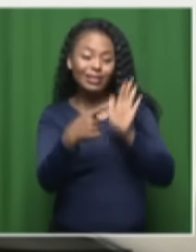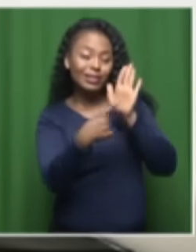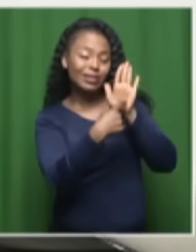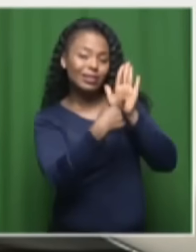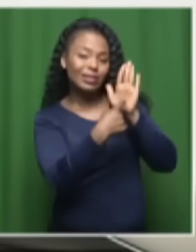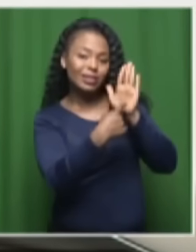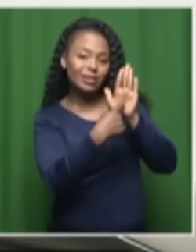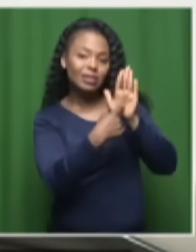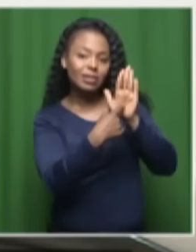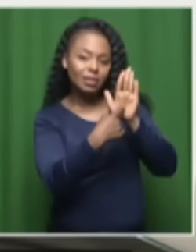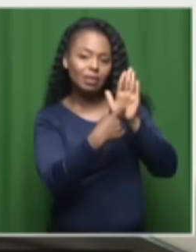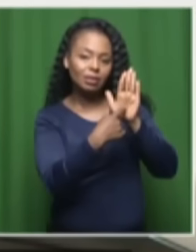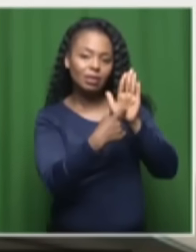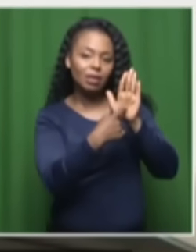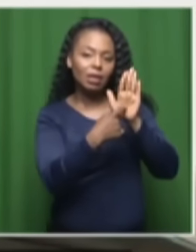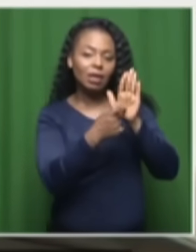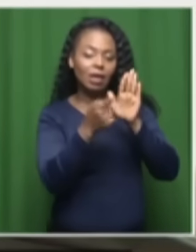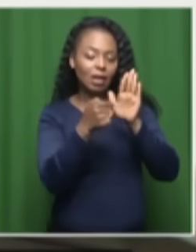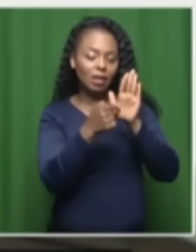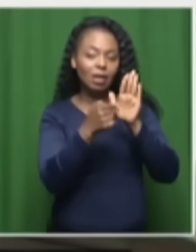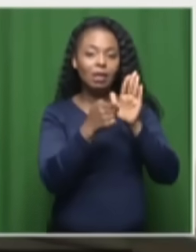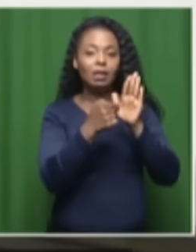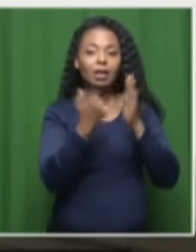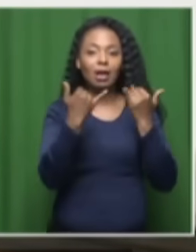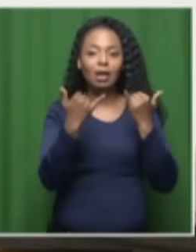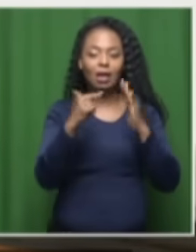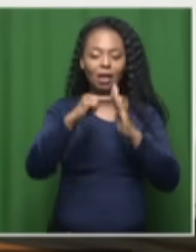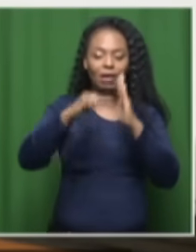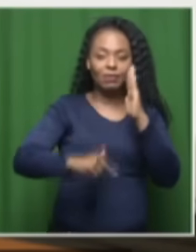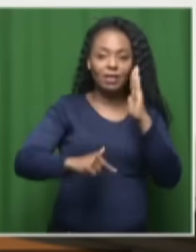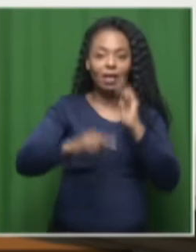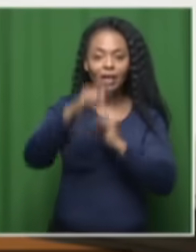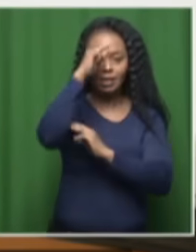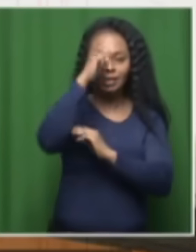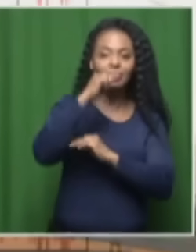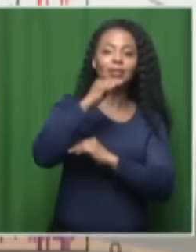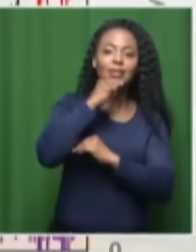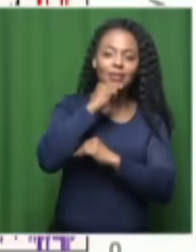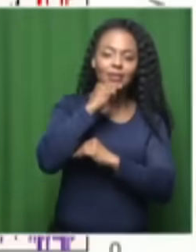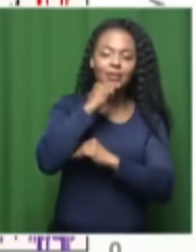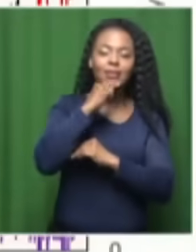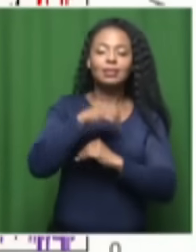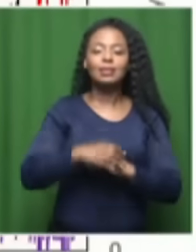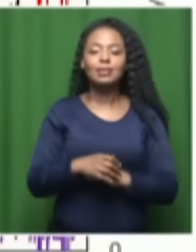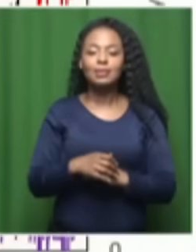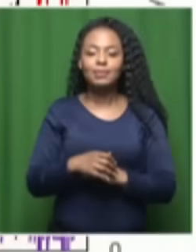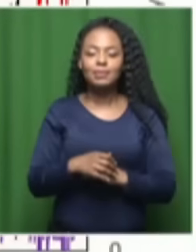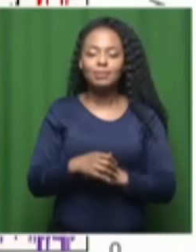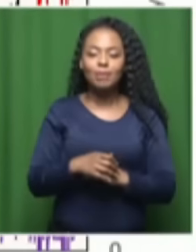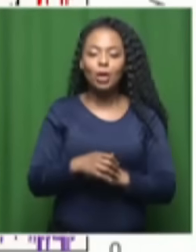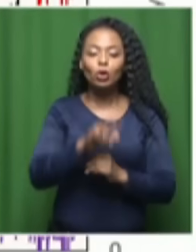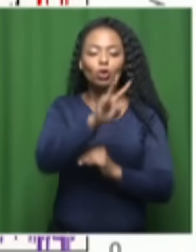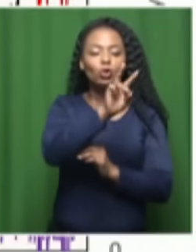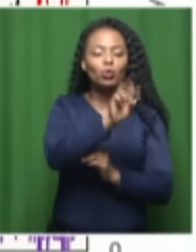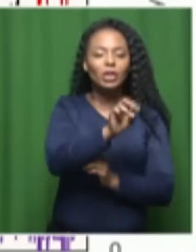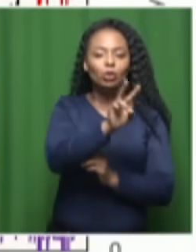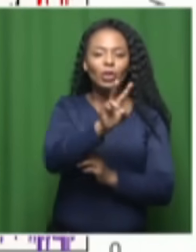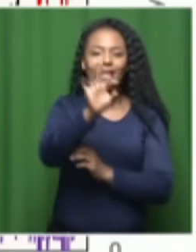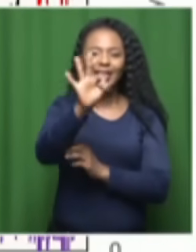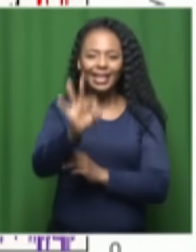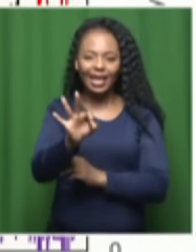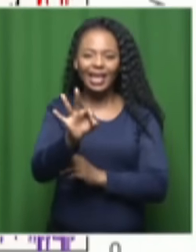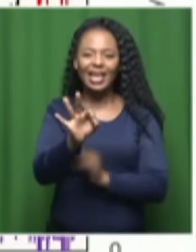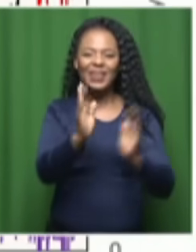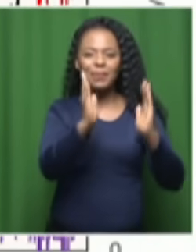this one gives the actual load profile now. So the red is that's how much we need. Okay, and this is for 2023 only.